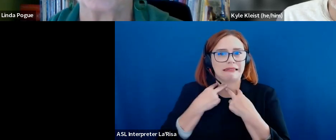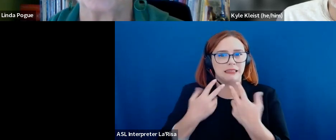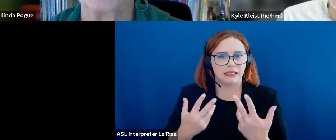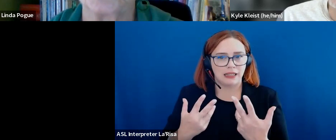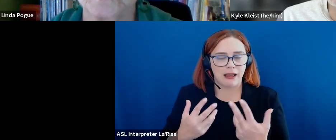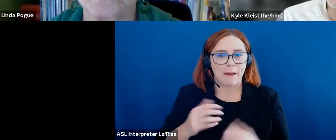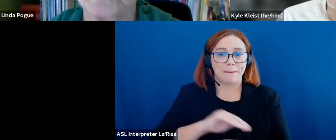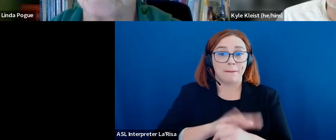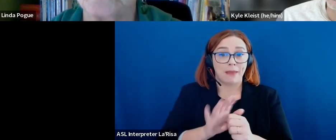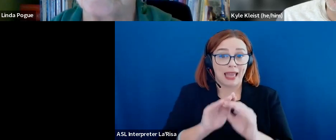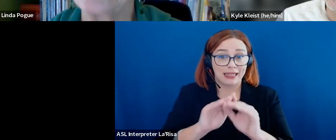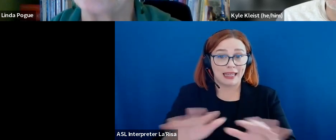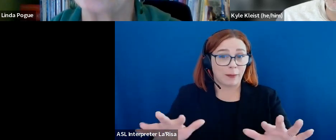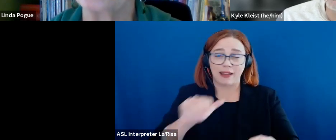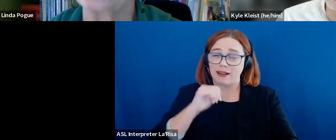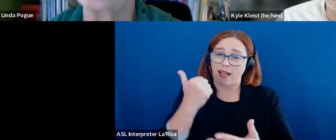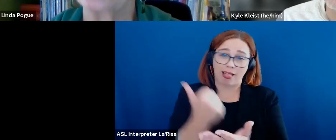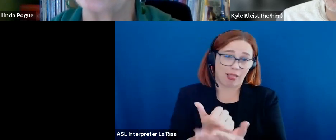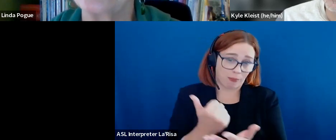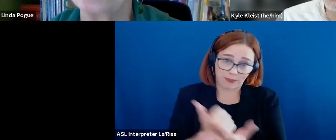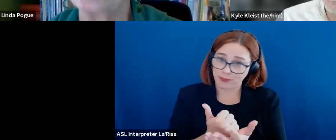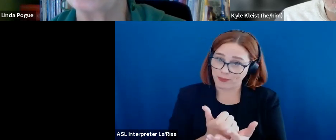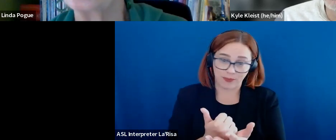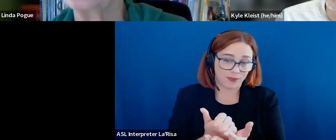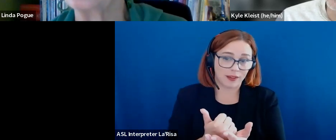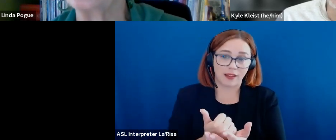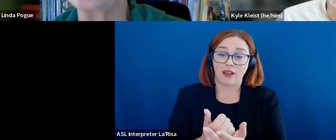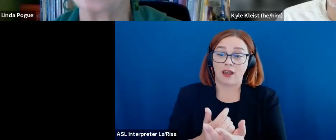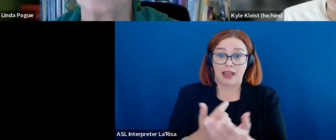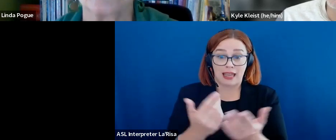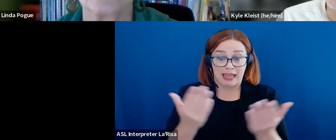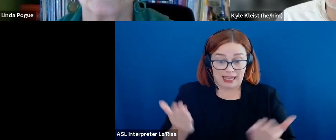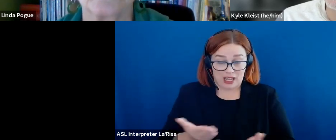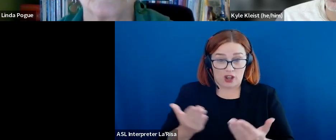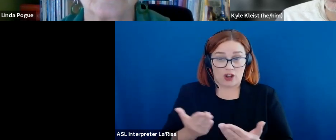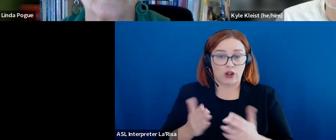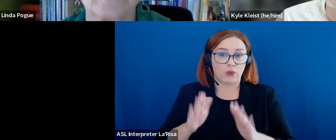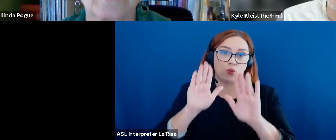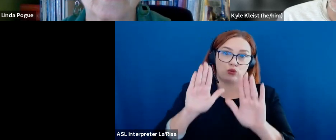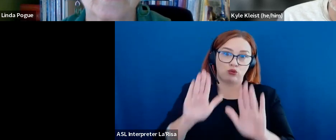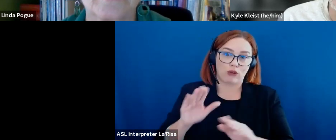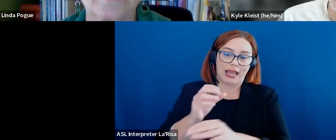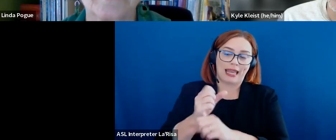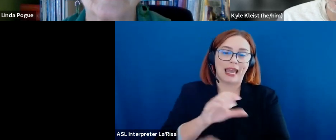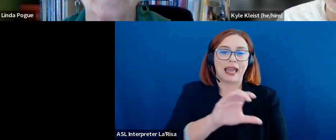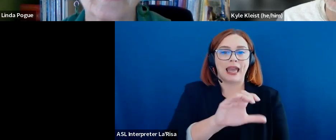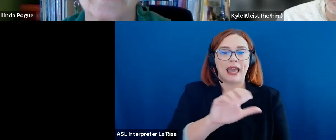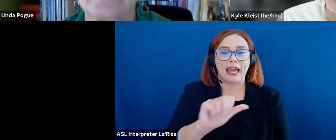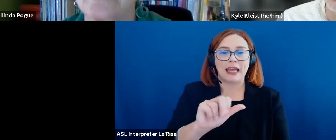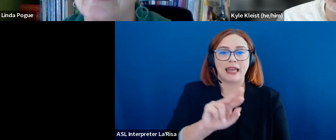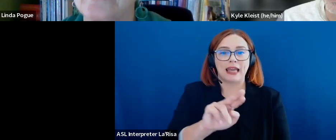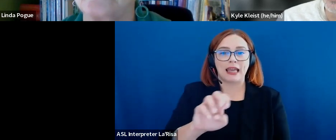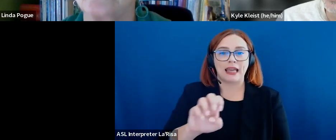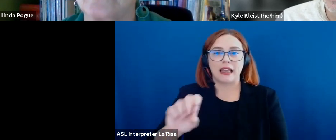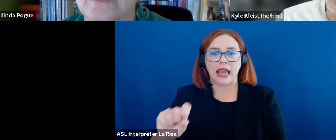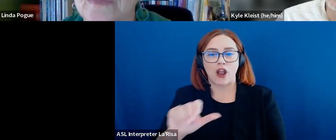it was, for our center, it was great getting the CARES Act funding, but it was a lot of extra work that went on to our IL staff